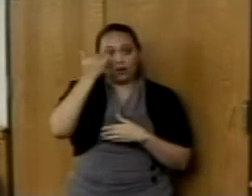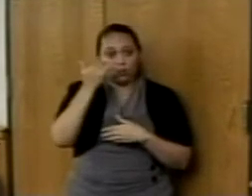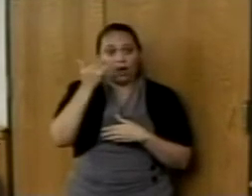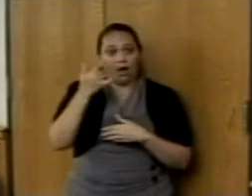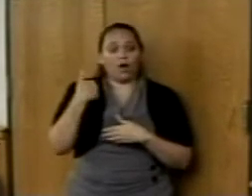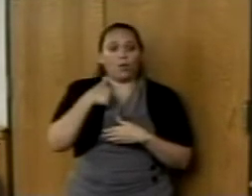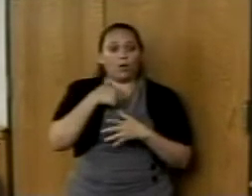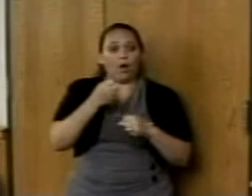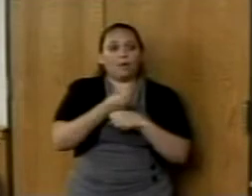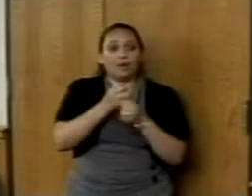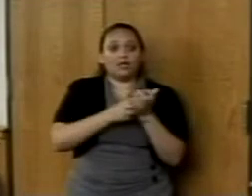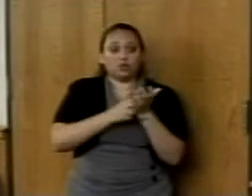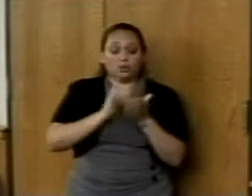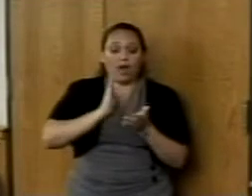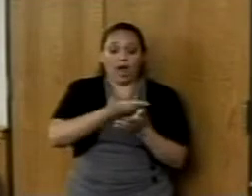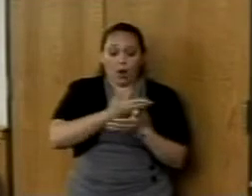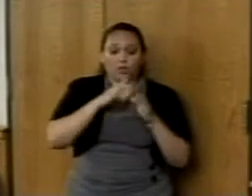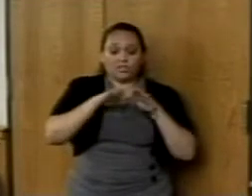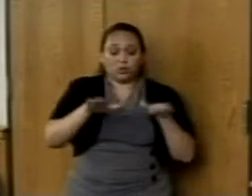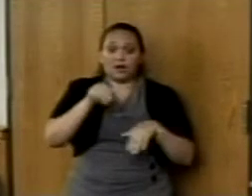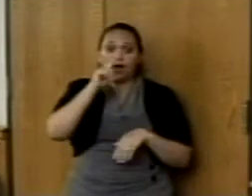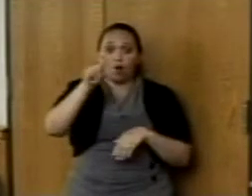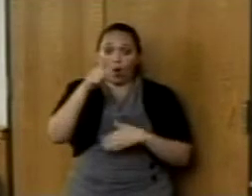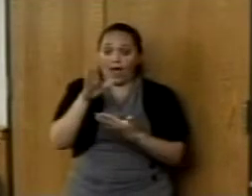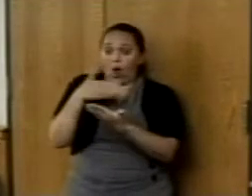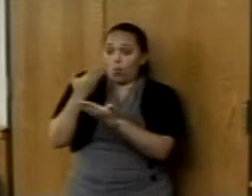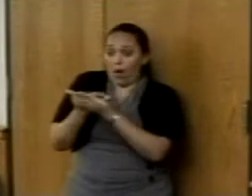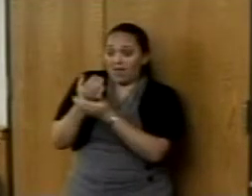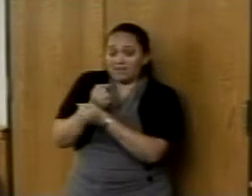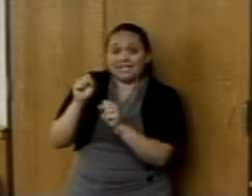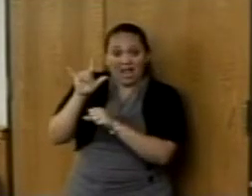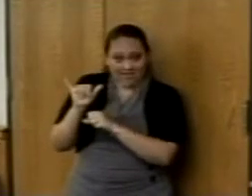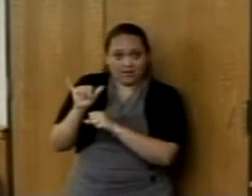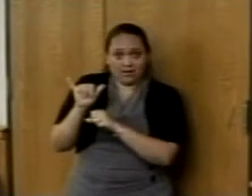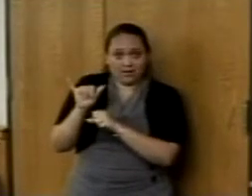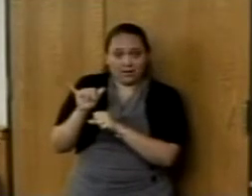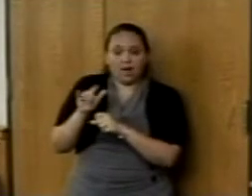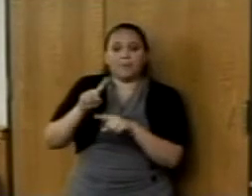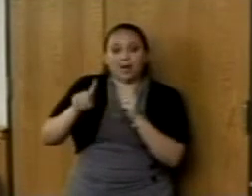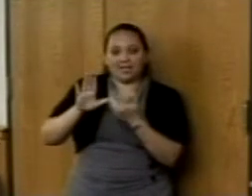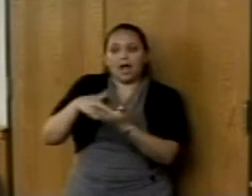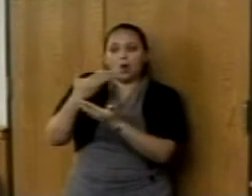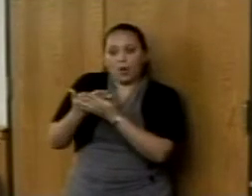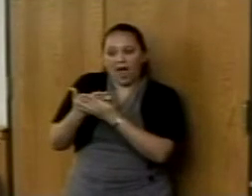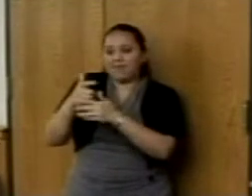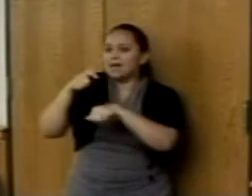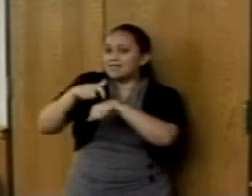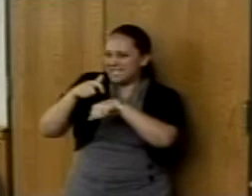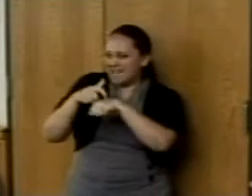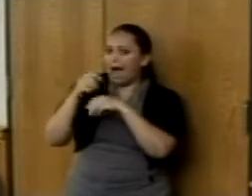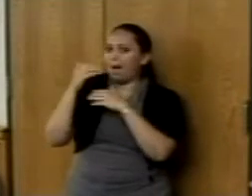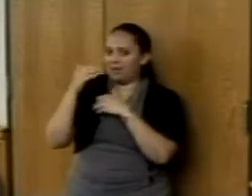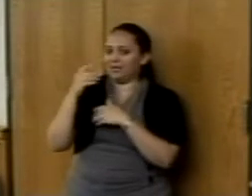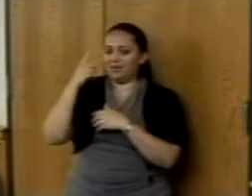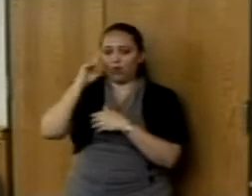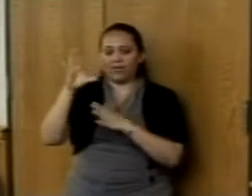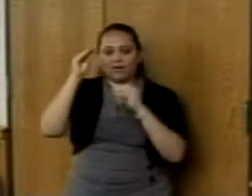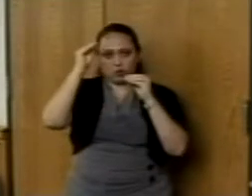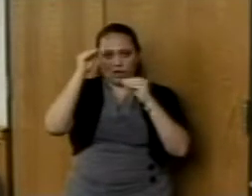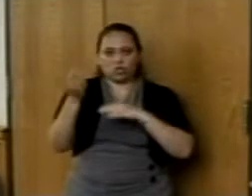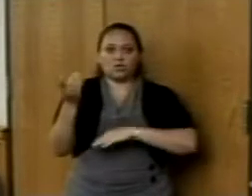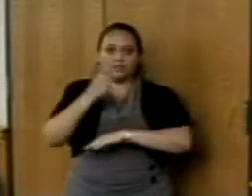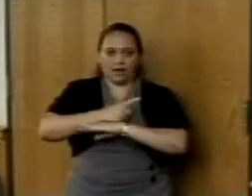why we want to make sure that our children not only arrive safely, but that they arrive timely for their instructional